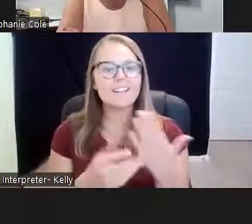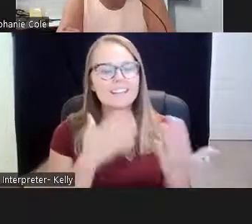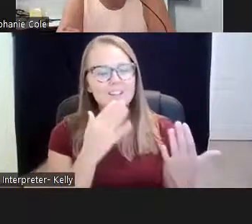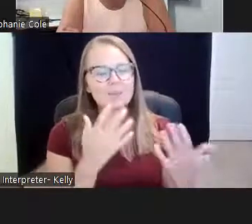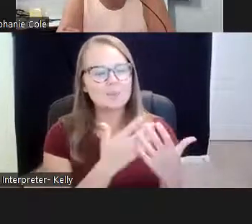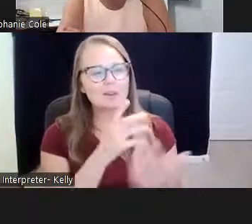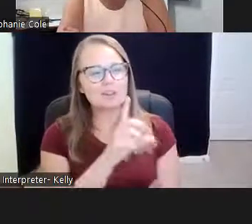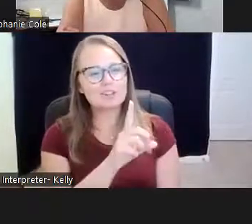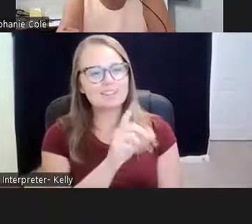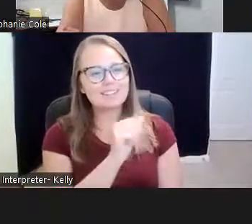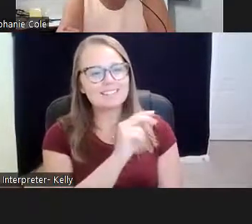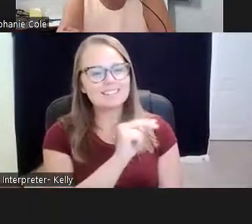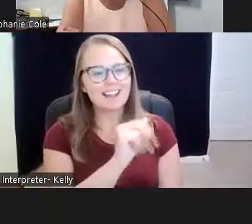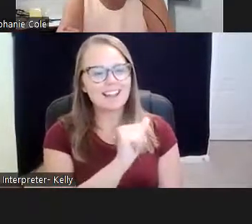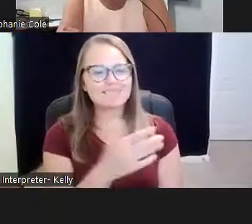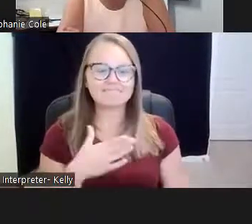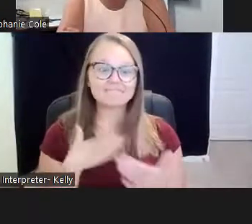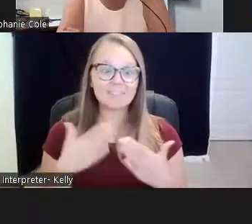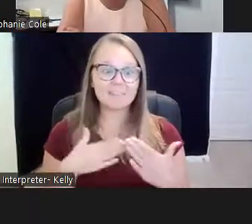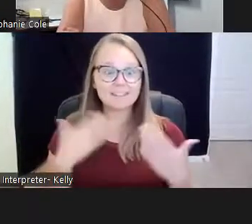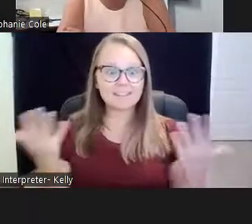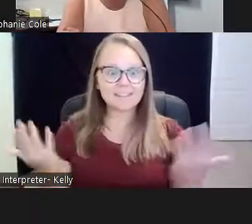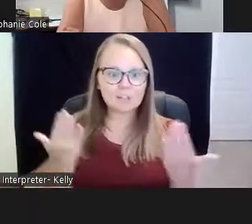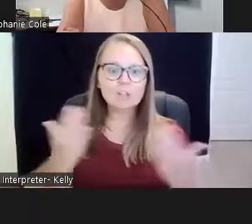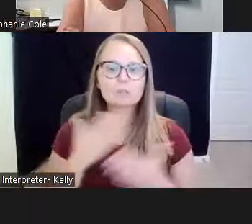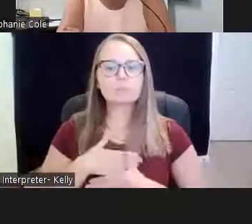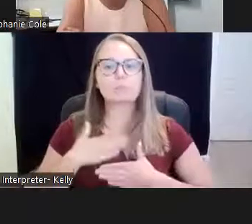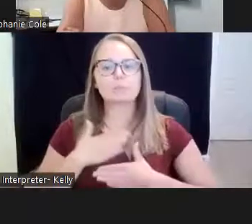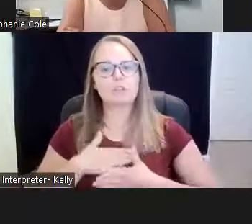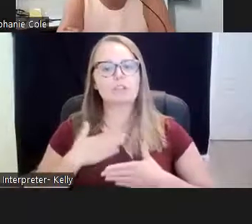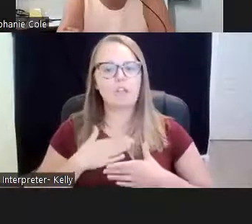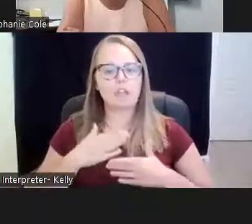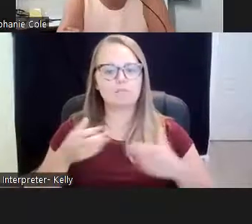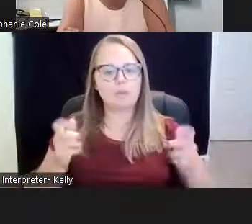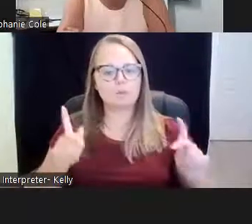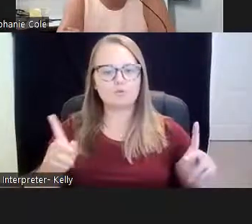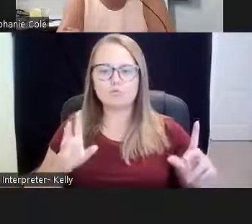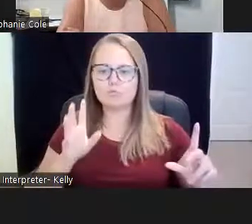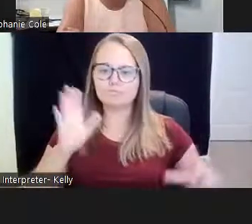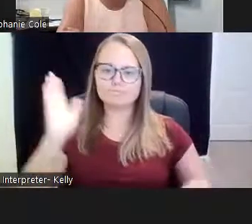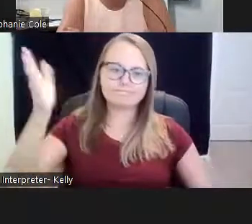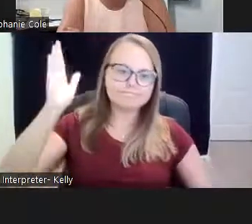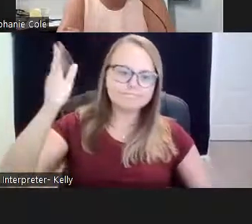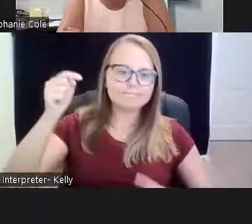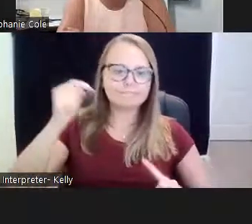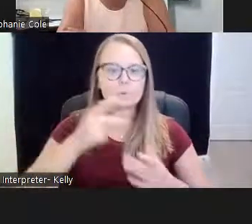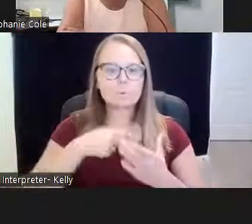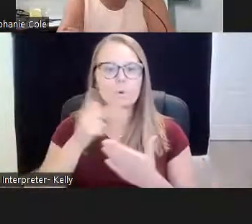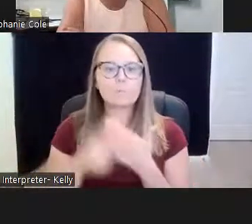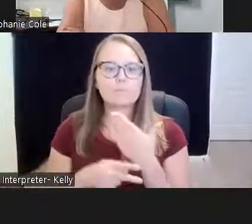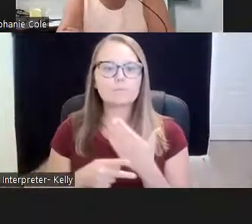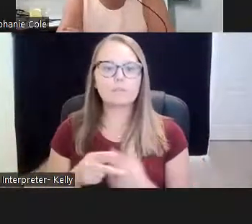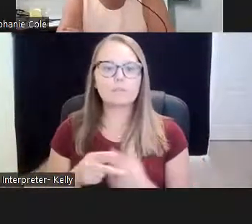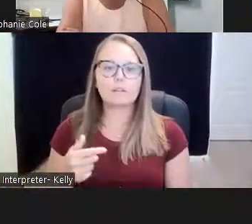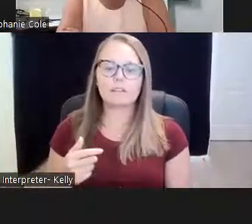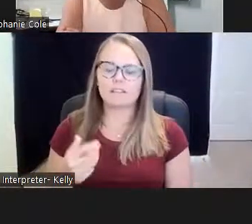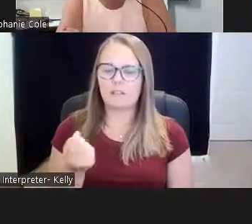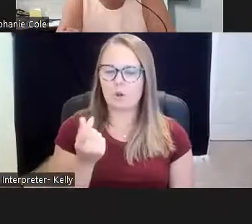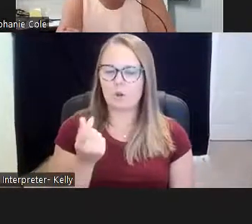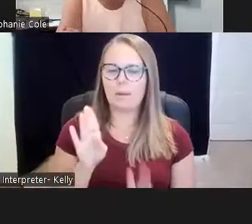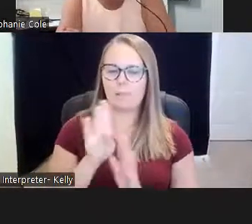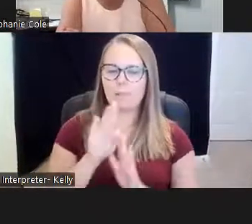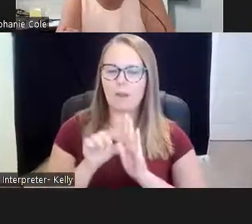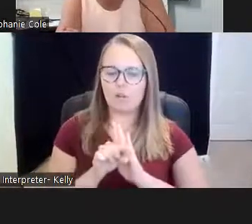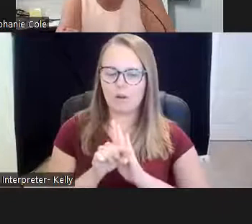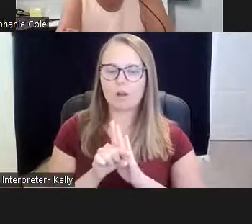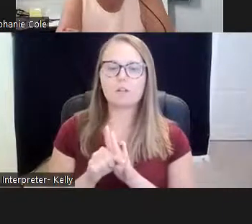I'm so happy to be here and really appreciate the opportunity to talk about these programs. As a little background,